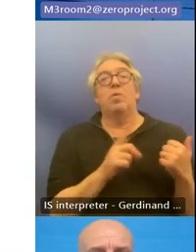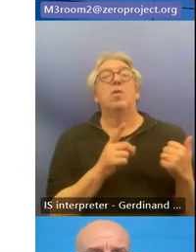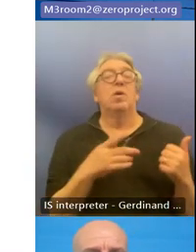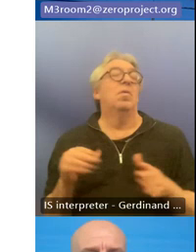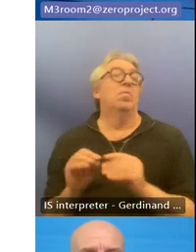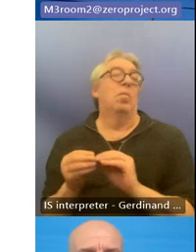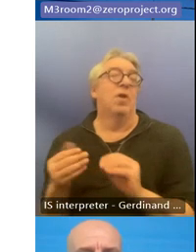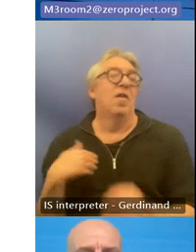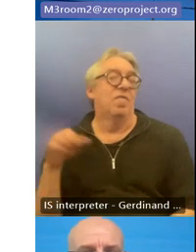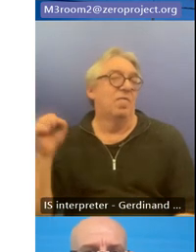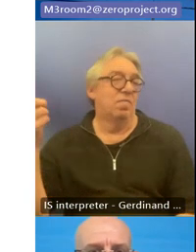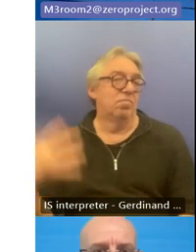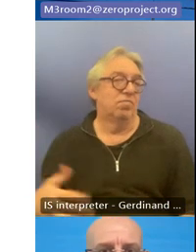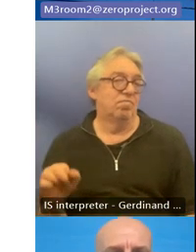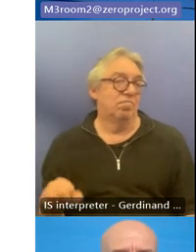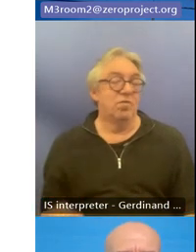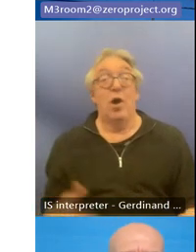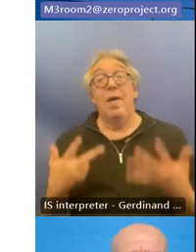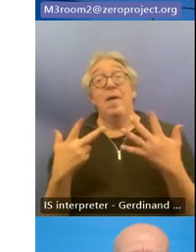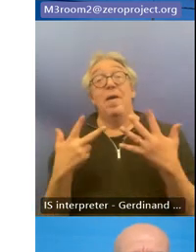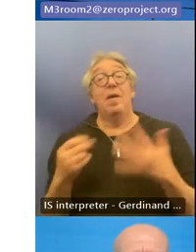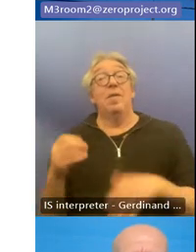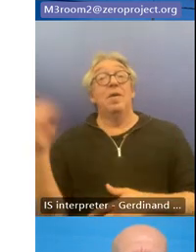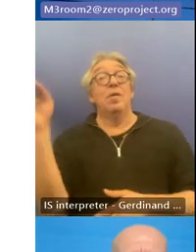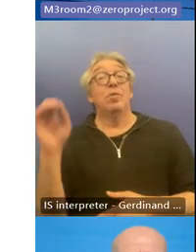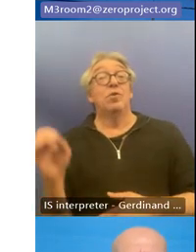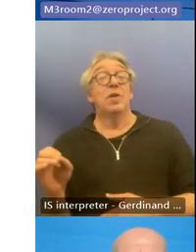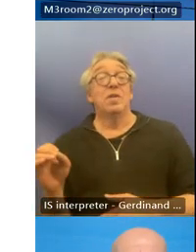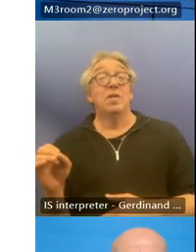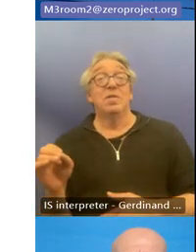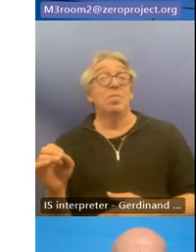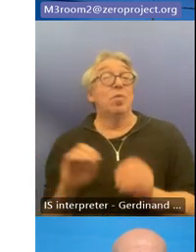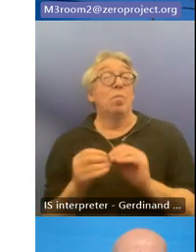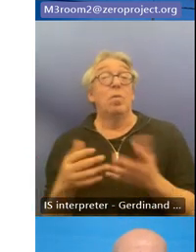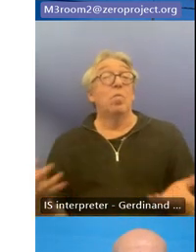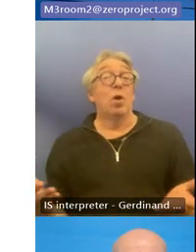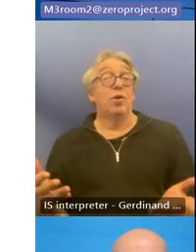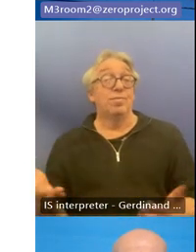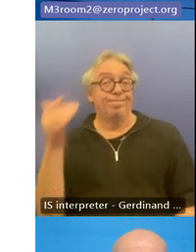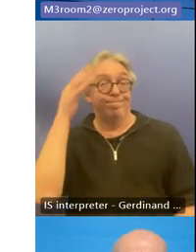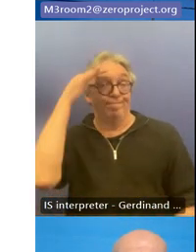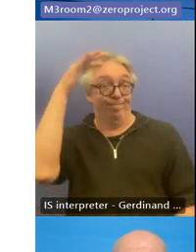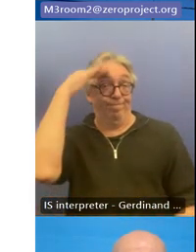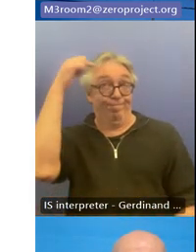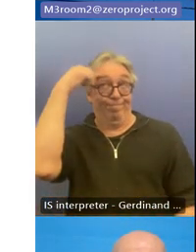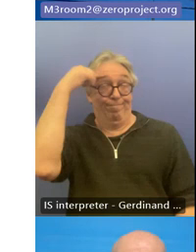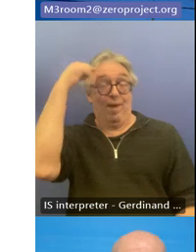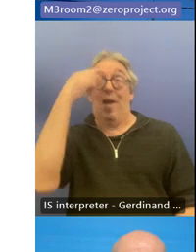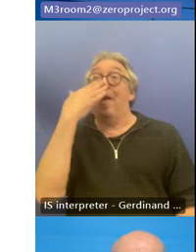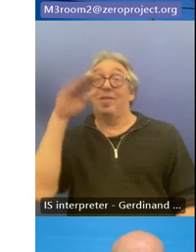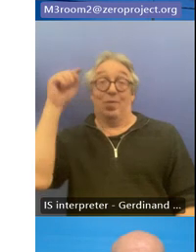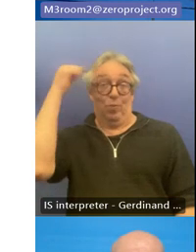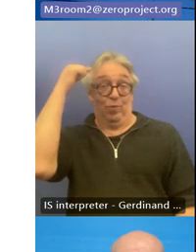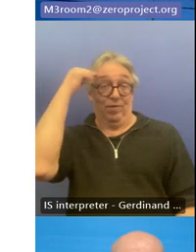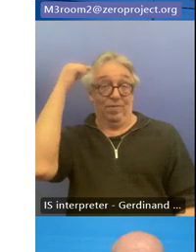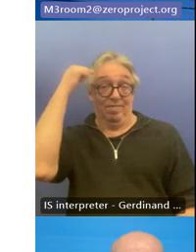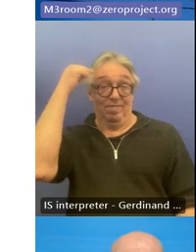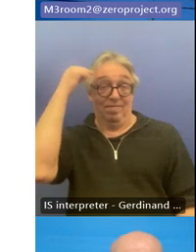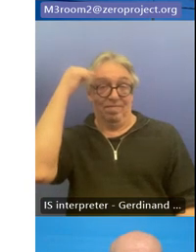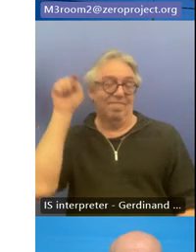maybe 80% of challenges proceeds from our mindsets. So, and this is a very